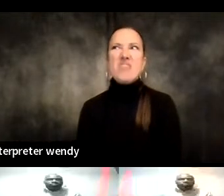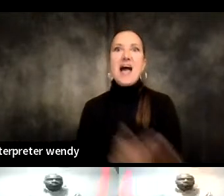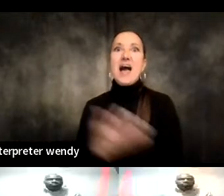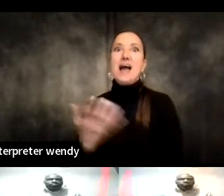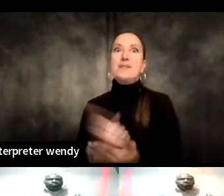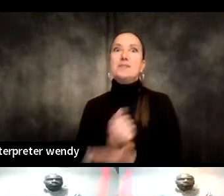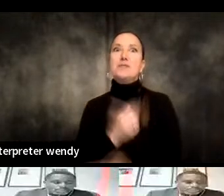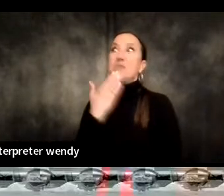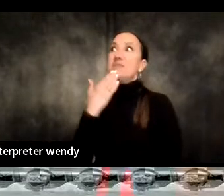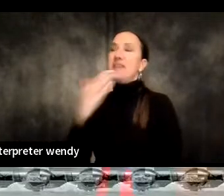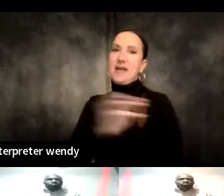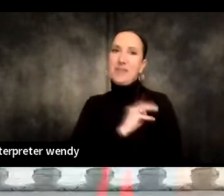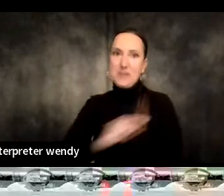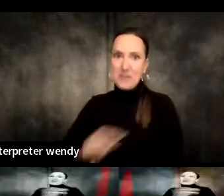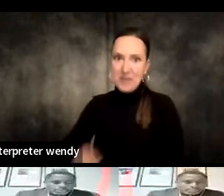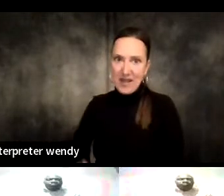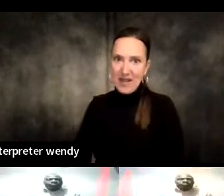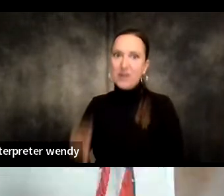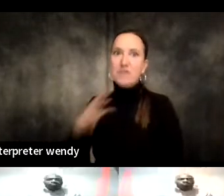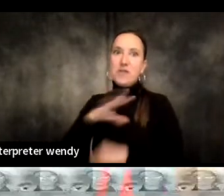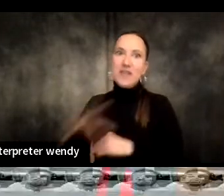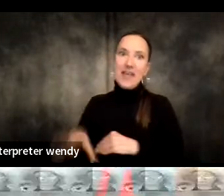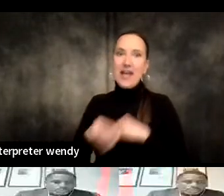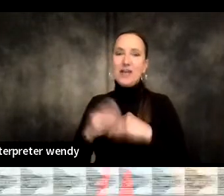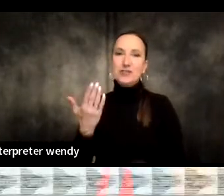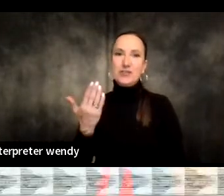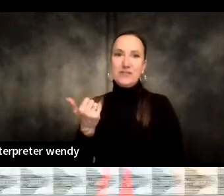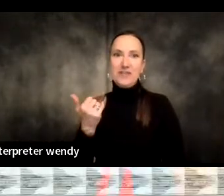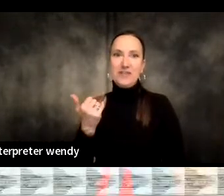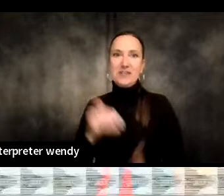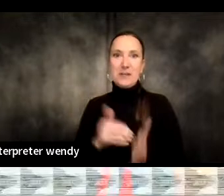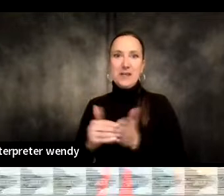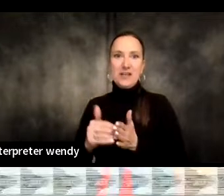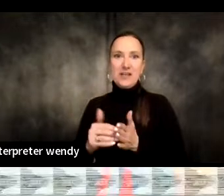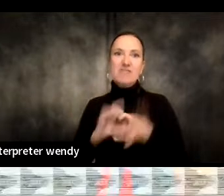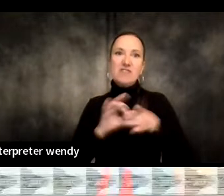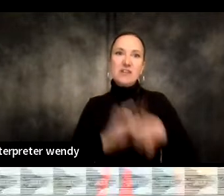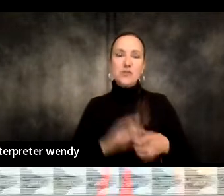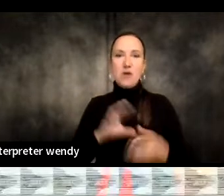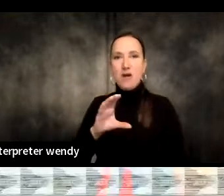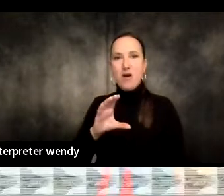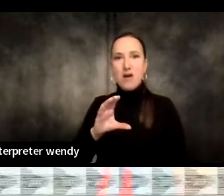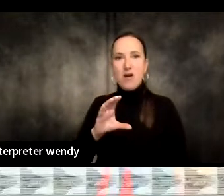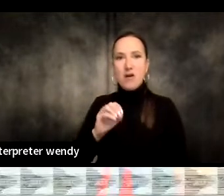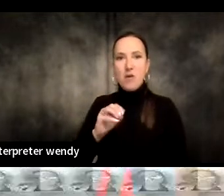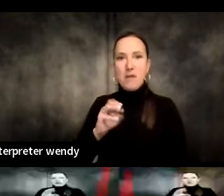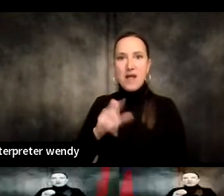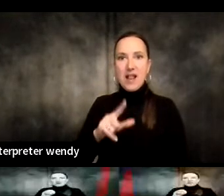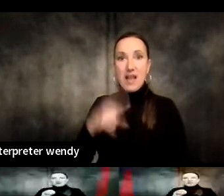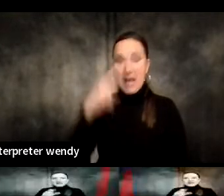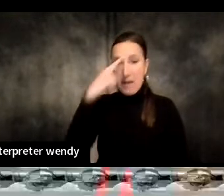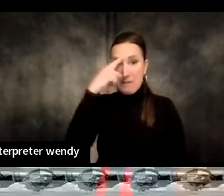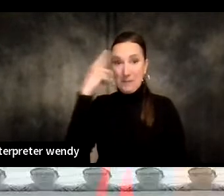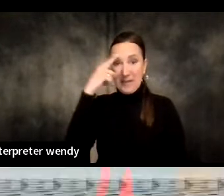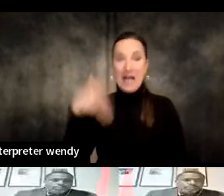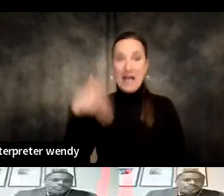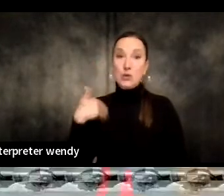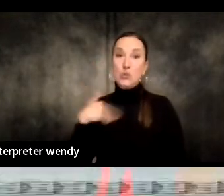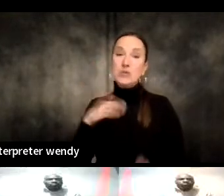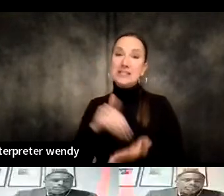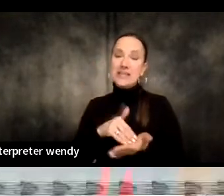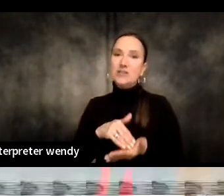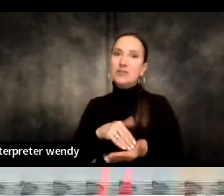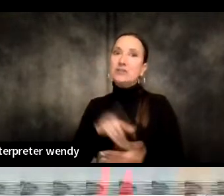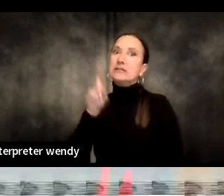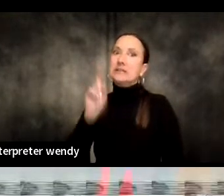her event for that extra 15 million that we got for Kamel. A Black youth center is definitely needed here in our area.